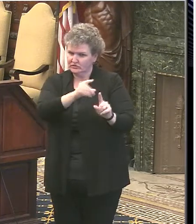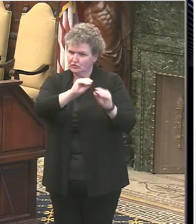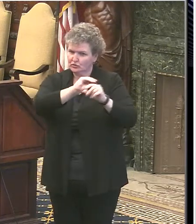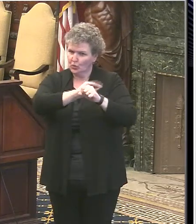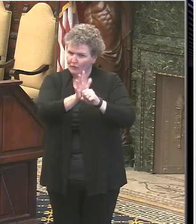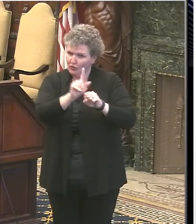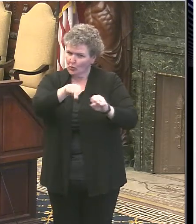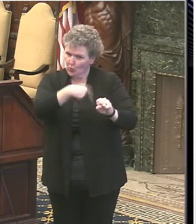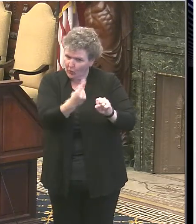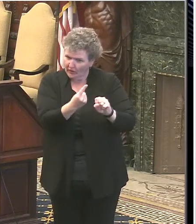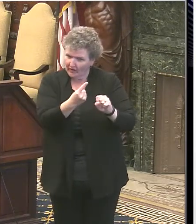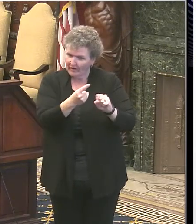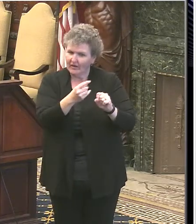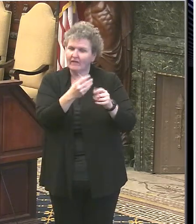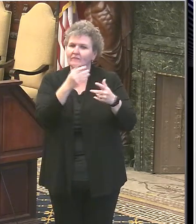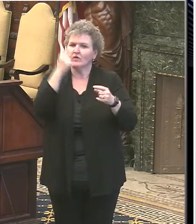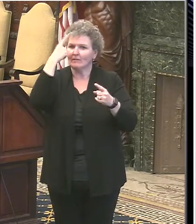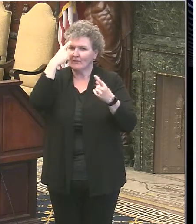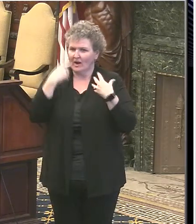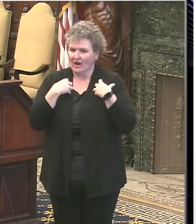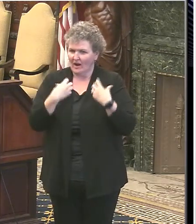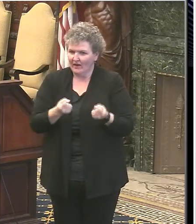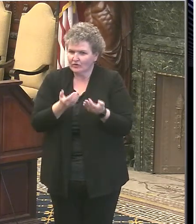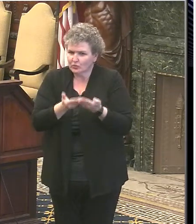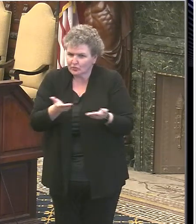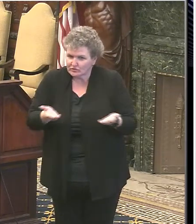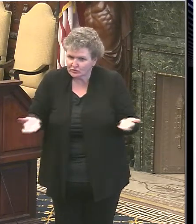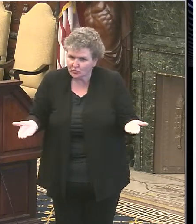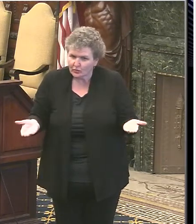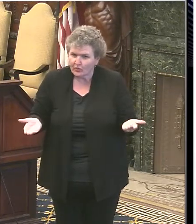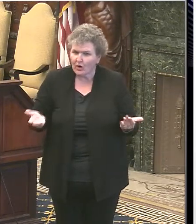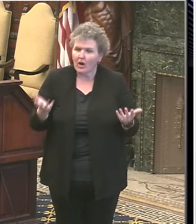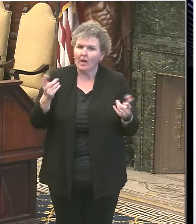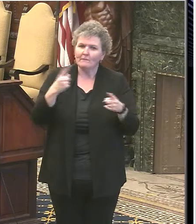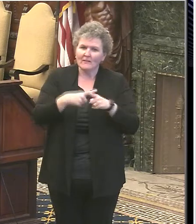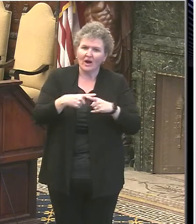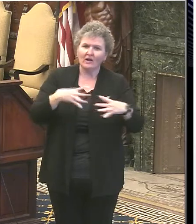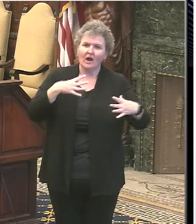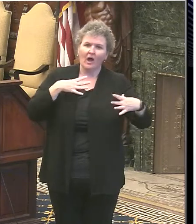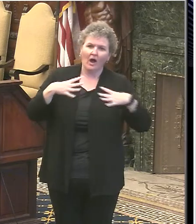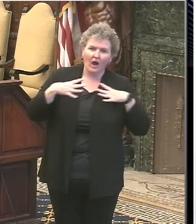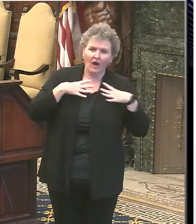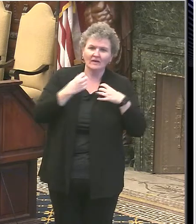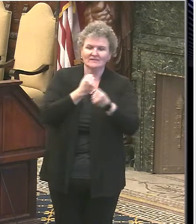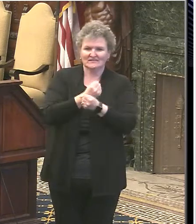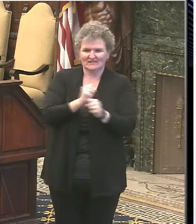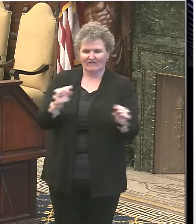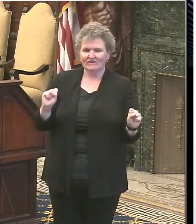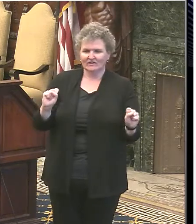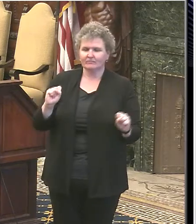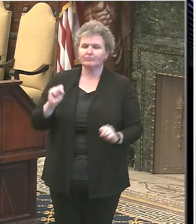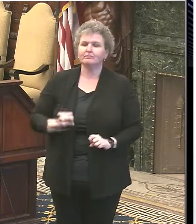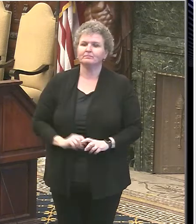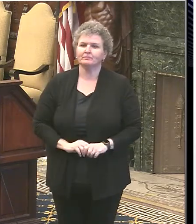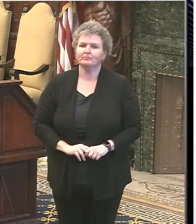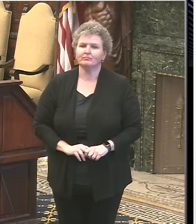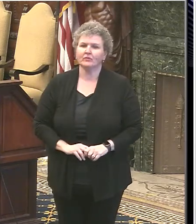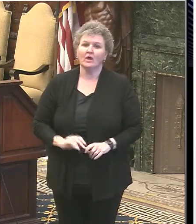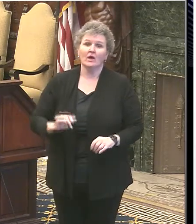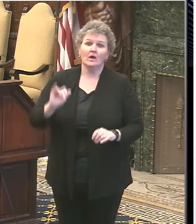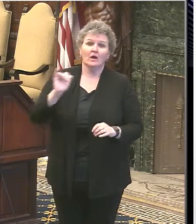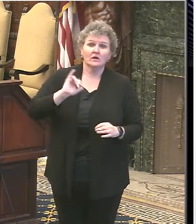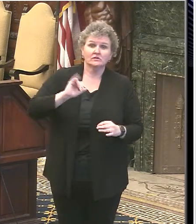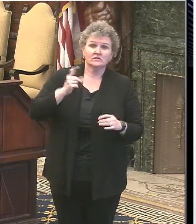questions on mental health resources and on holiday safeguards. And a reminder that in addition to